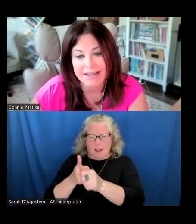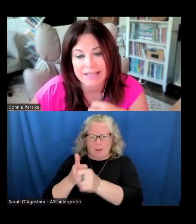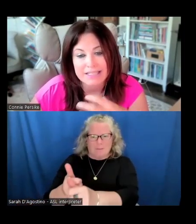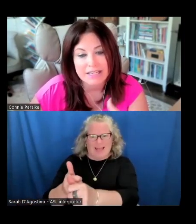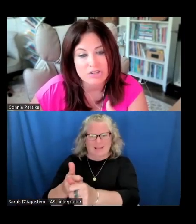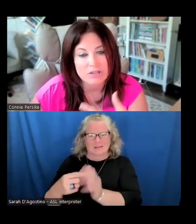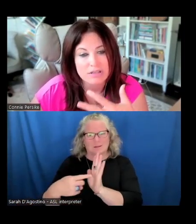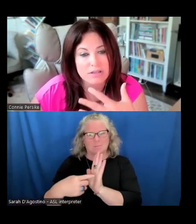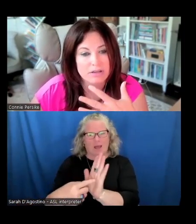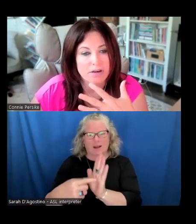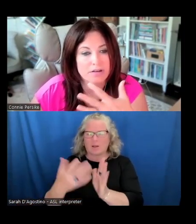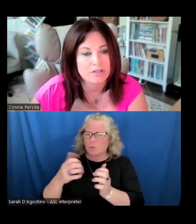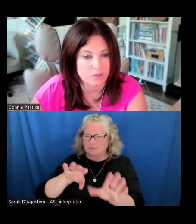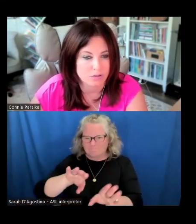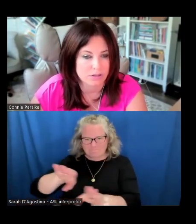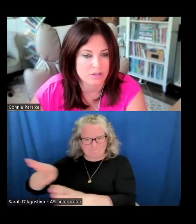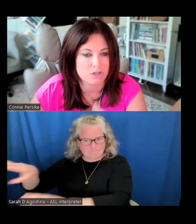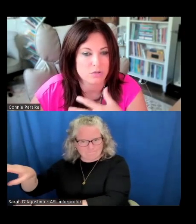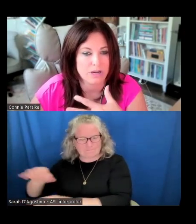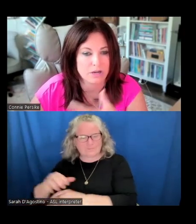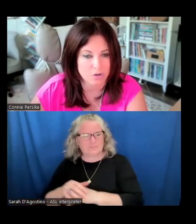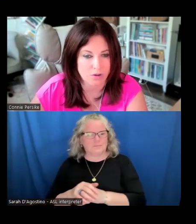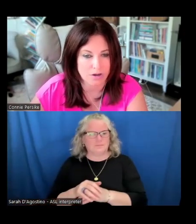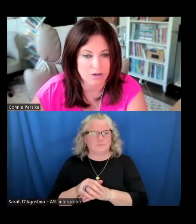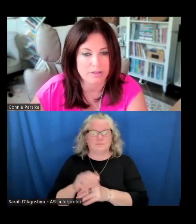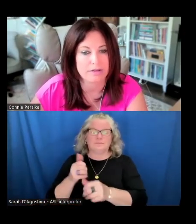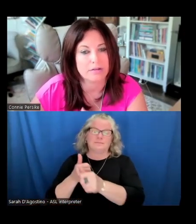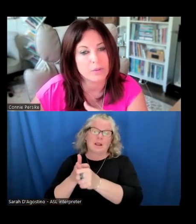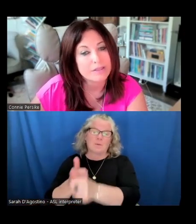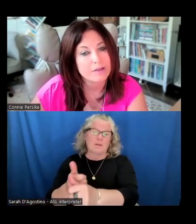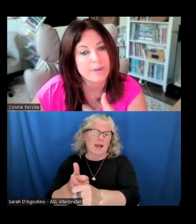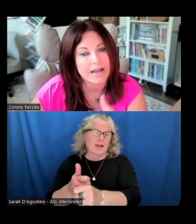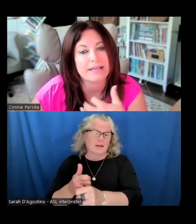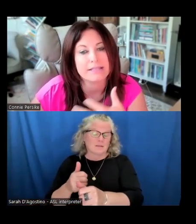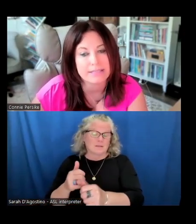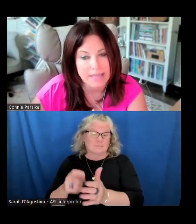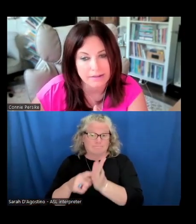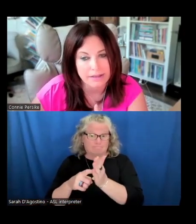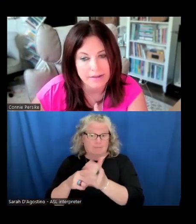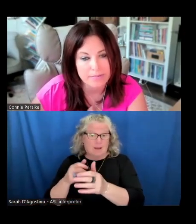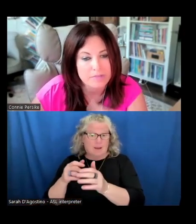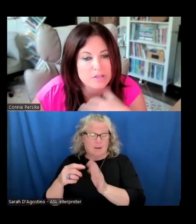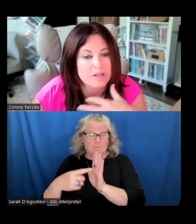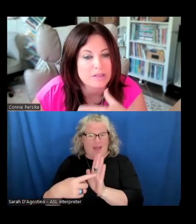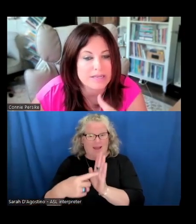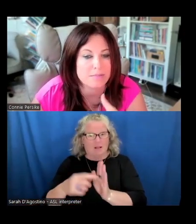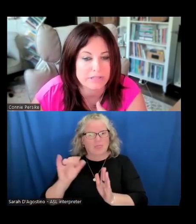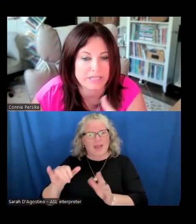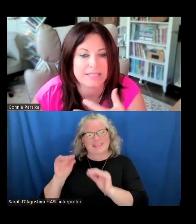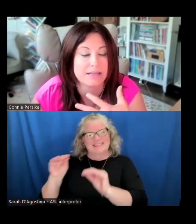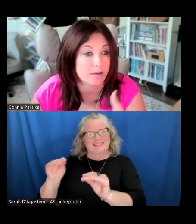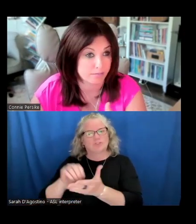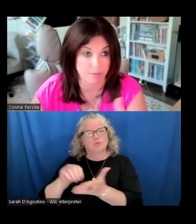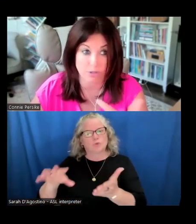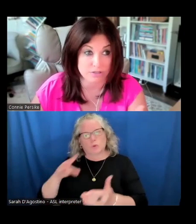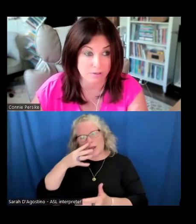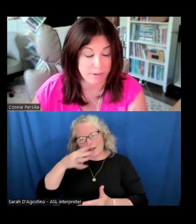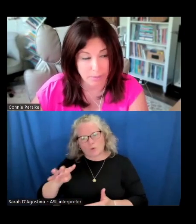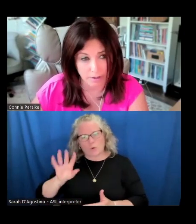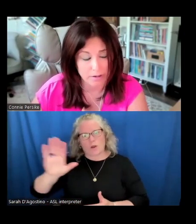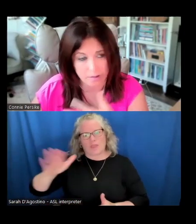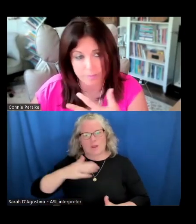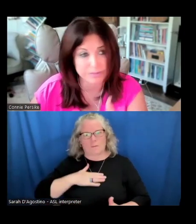is that it teaches our students to ignore what their body is telling them so that they can please the